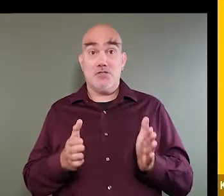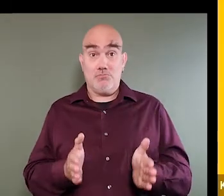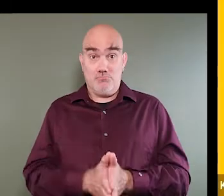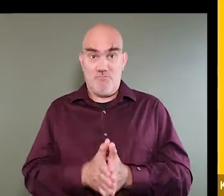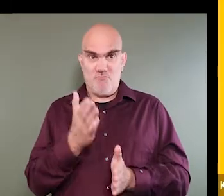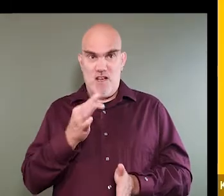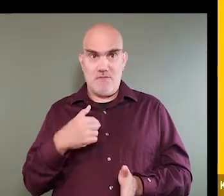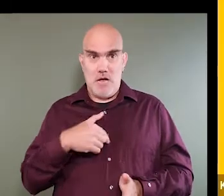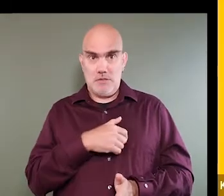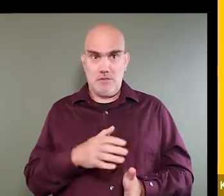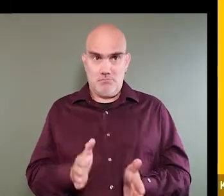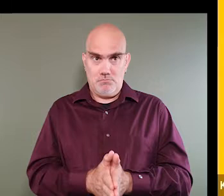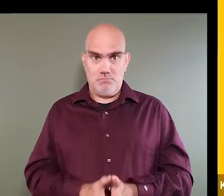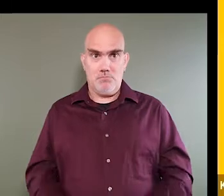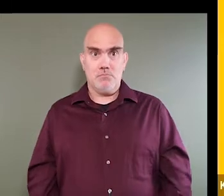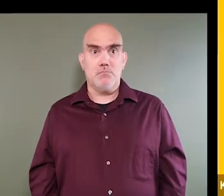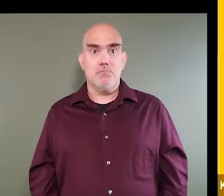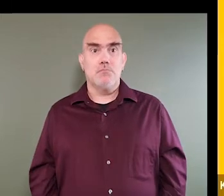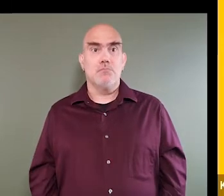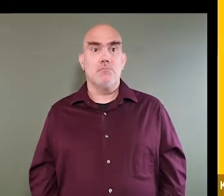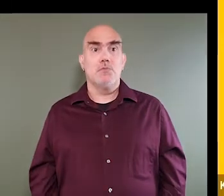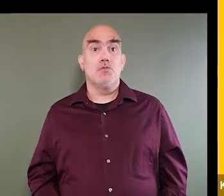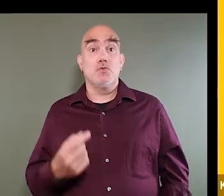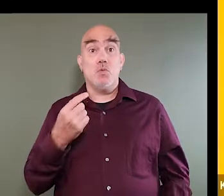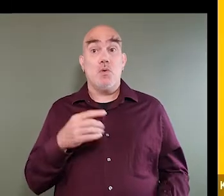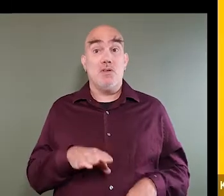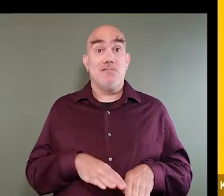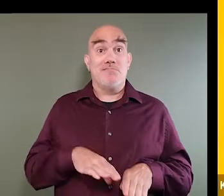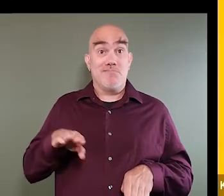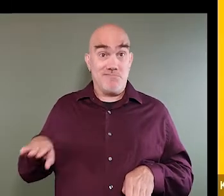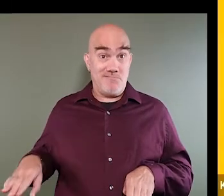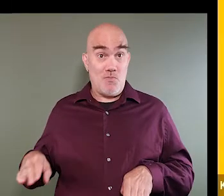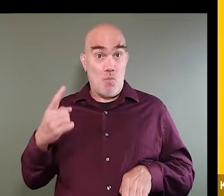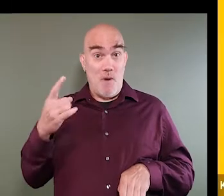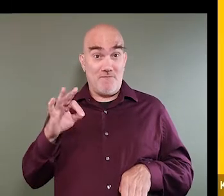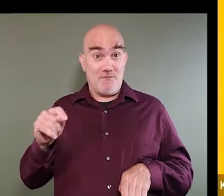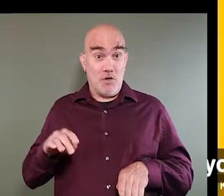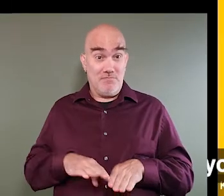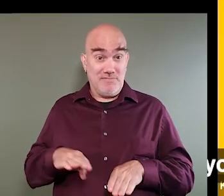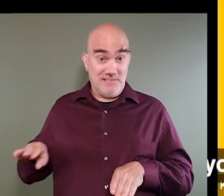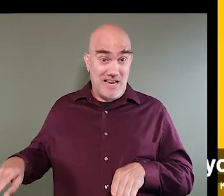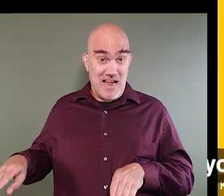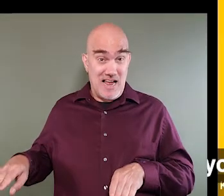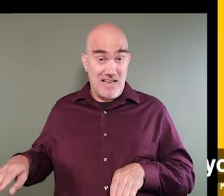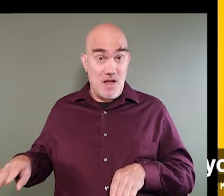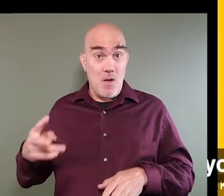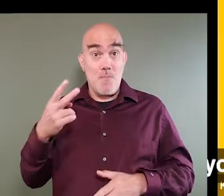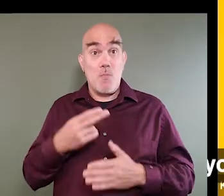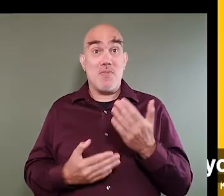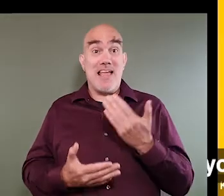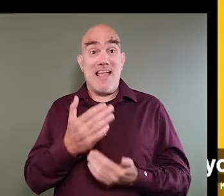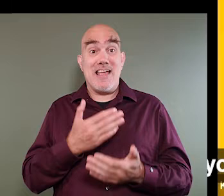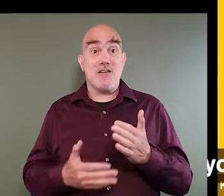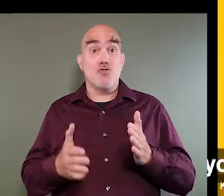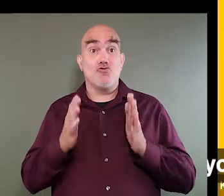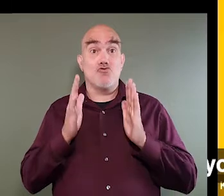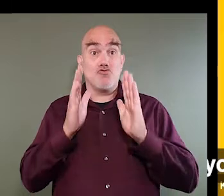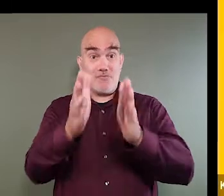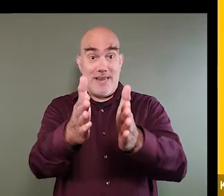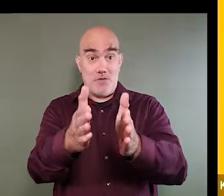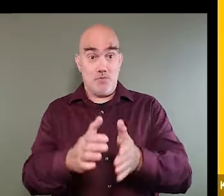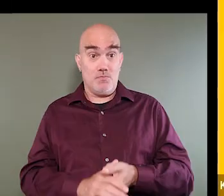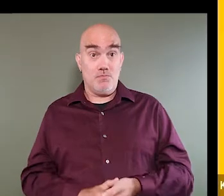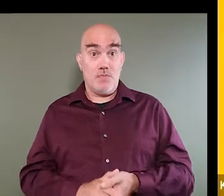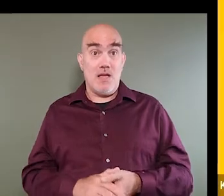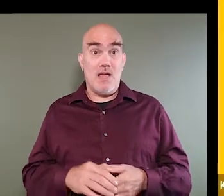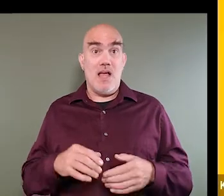us. We're going to step one foot out to the side. As you step that foot out, you're going to bring both hands straight out